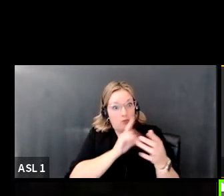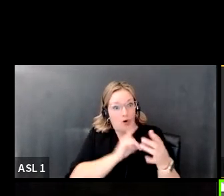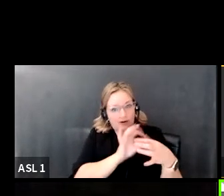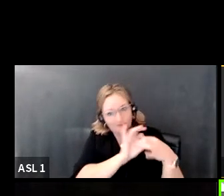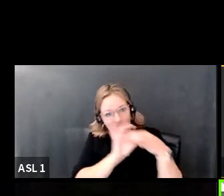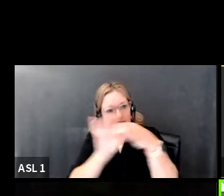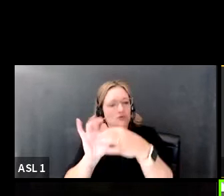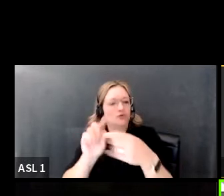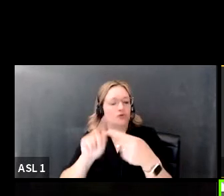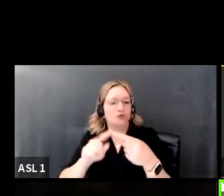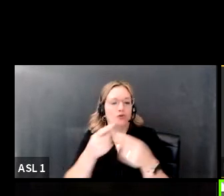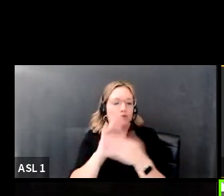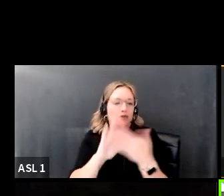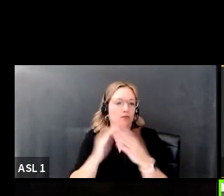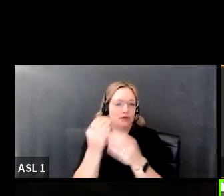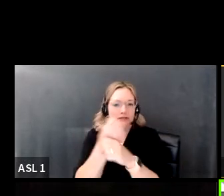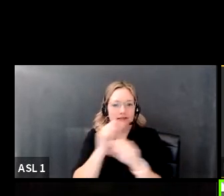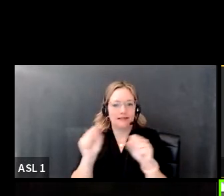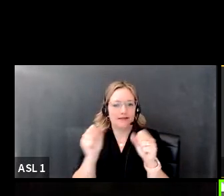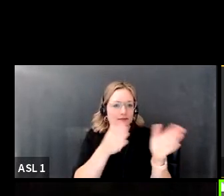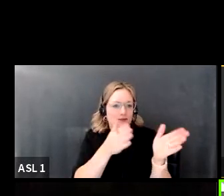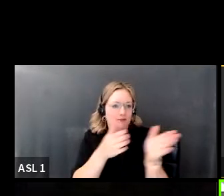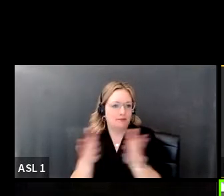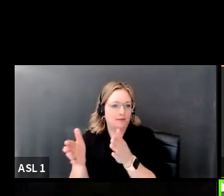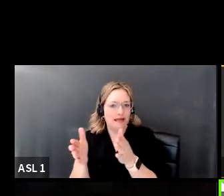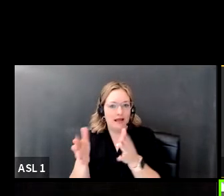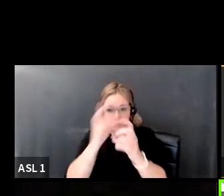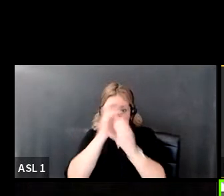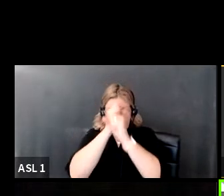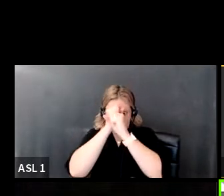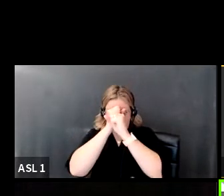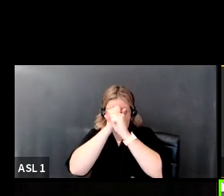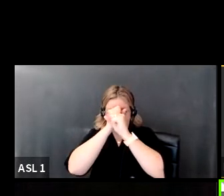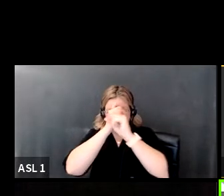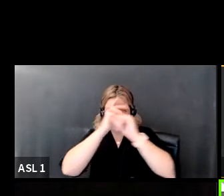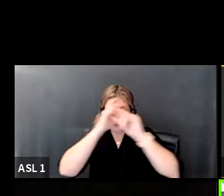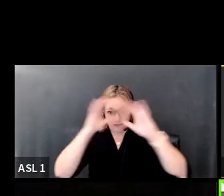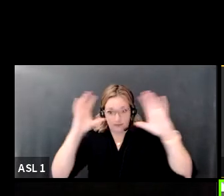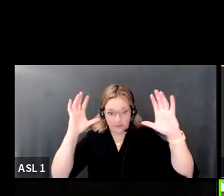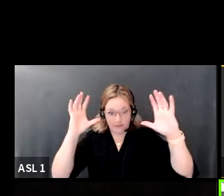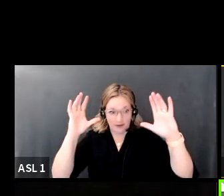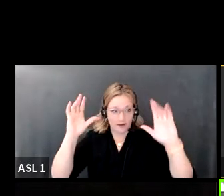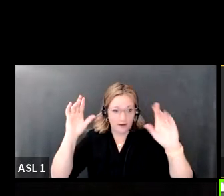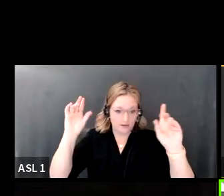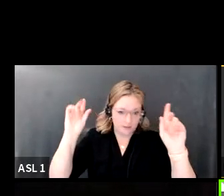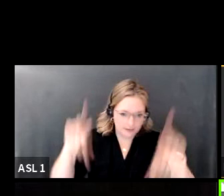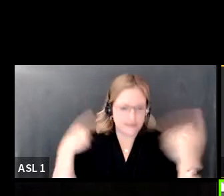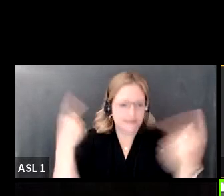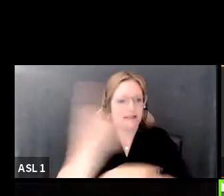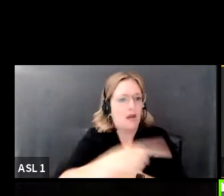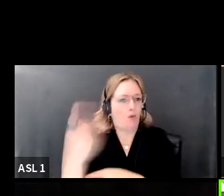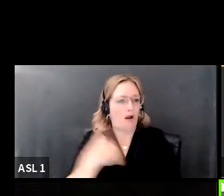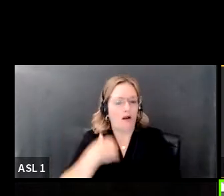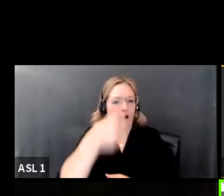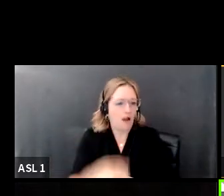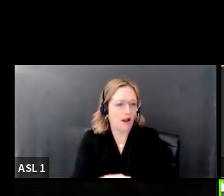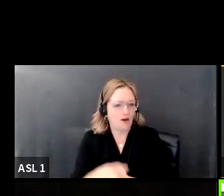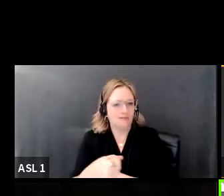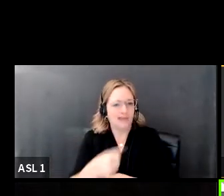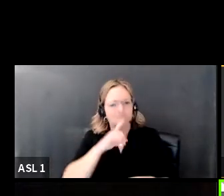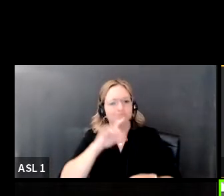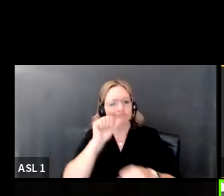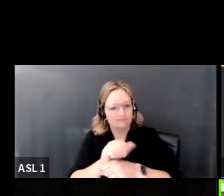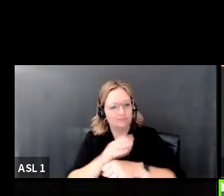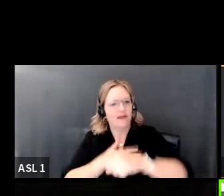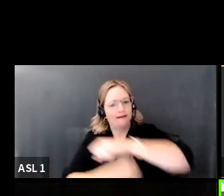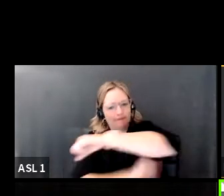community safety well-being plan that has been the vision i articulated for my first day in office that has been literally the foundation of every new